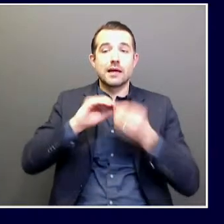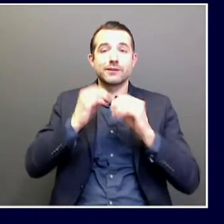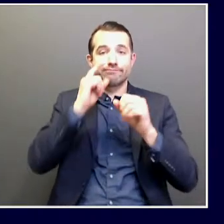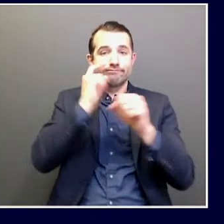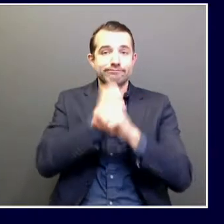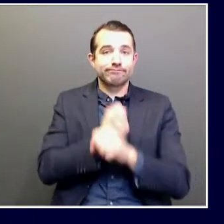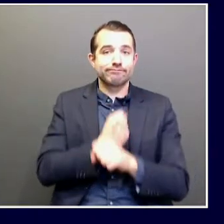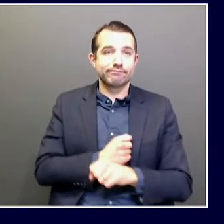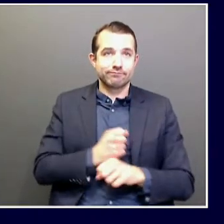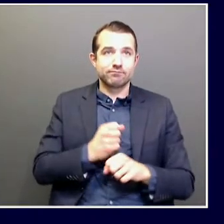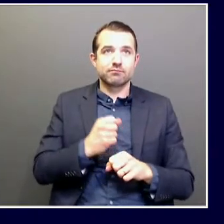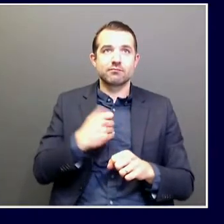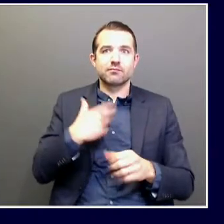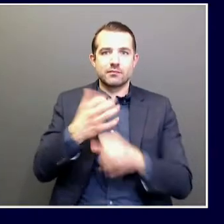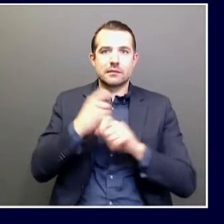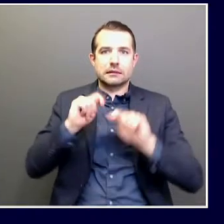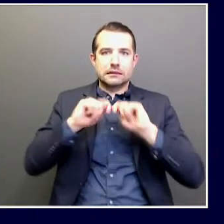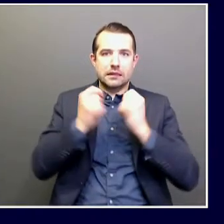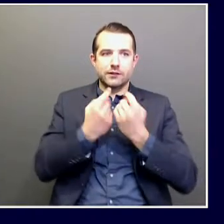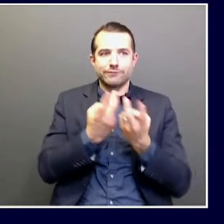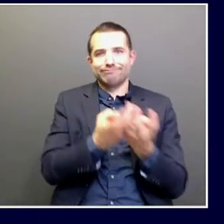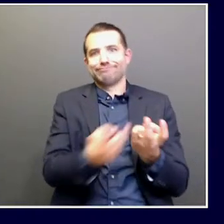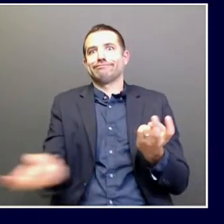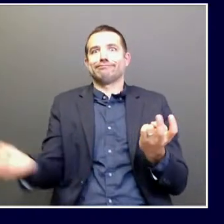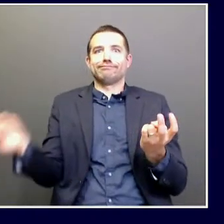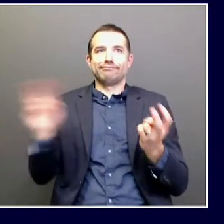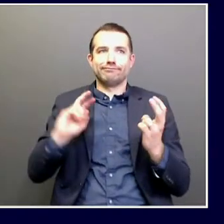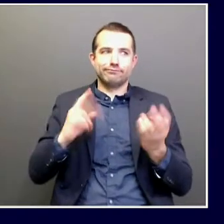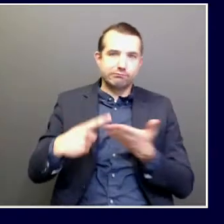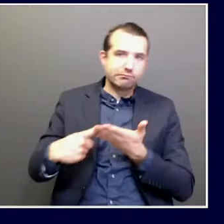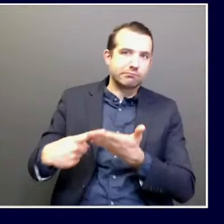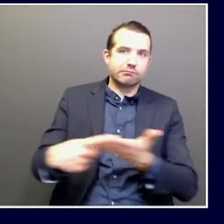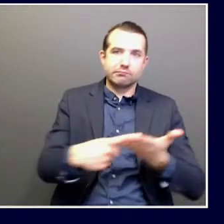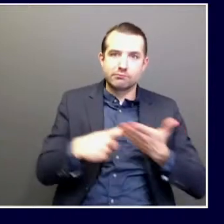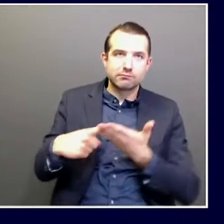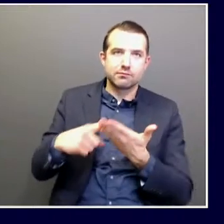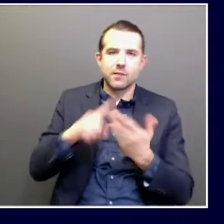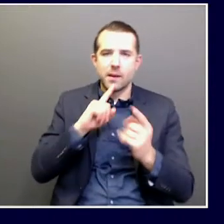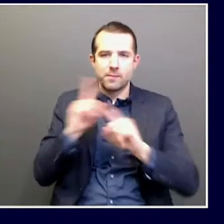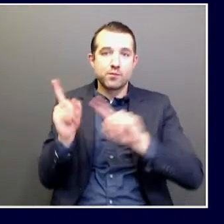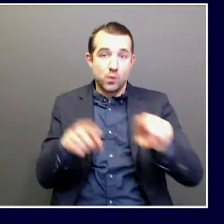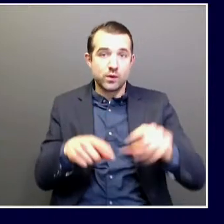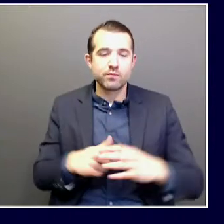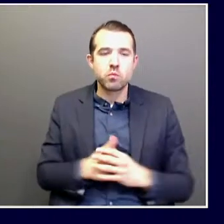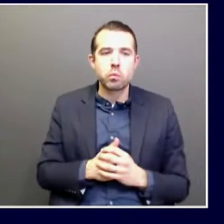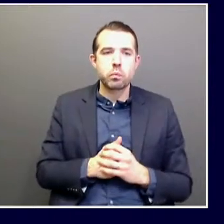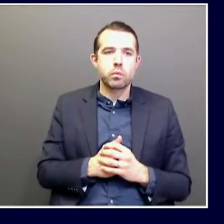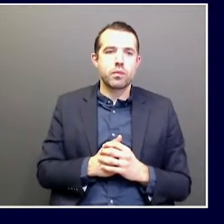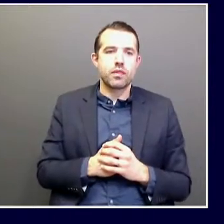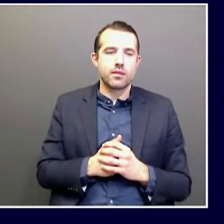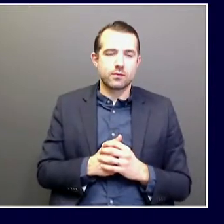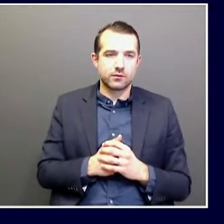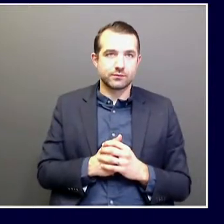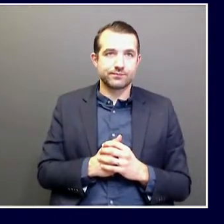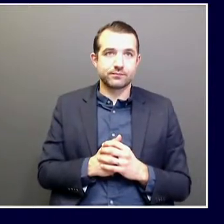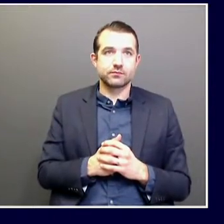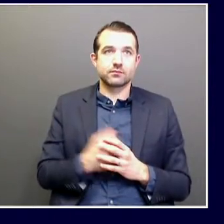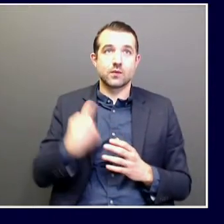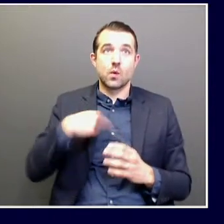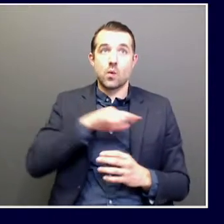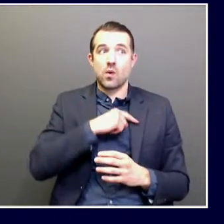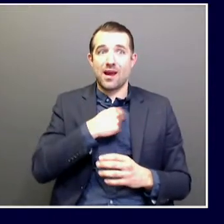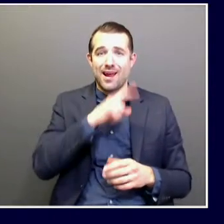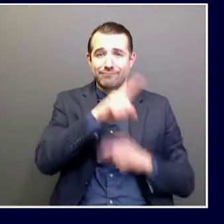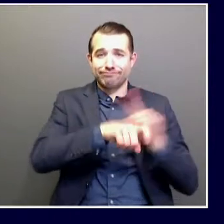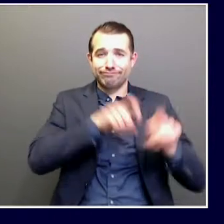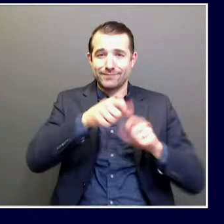every factoid, every data point. In this particular instance, we ask hospitals to go through every single patient whom